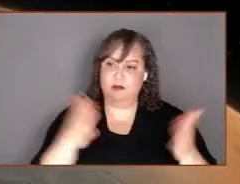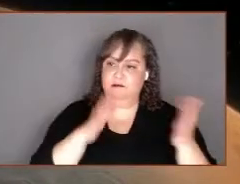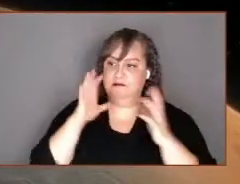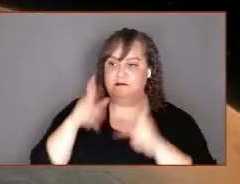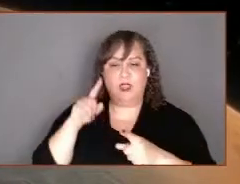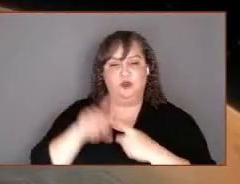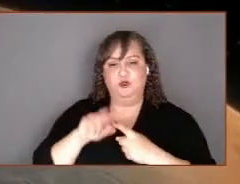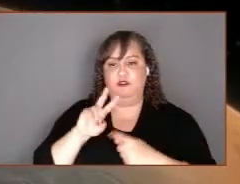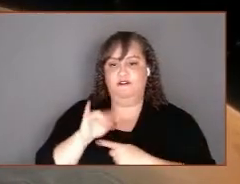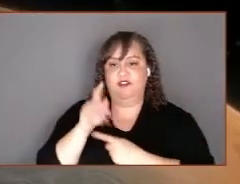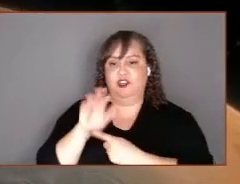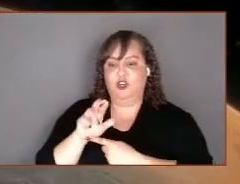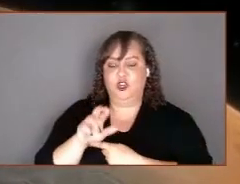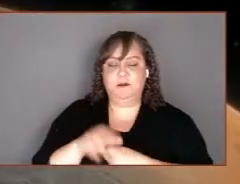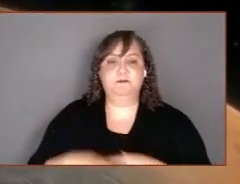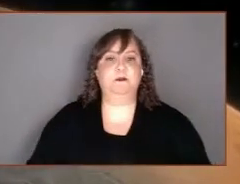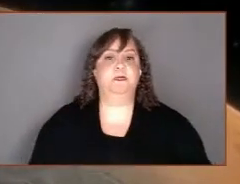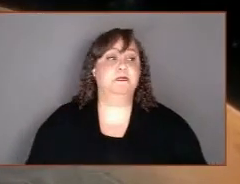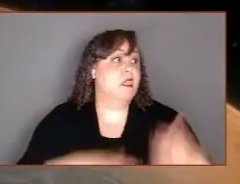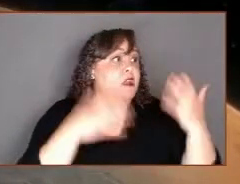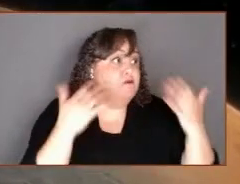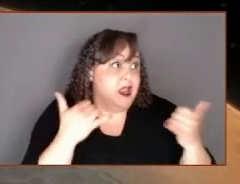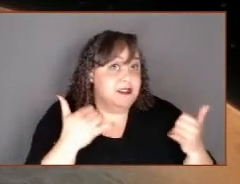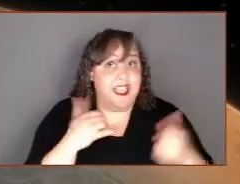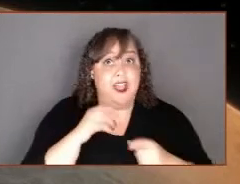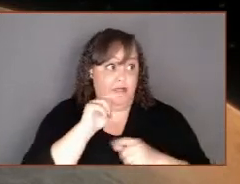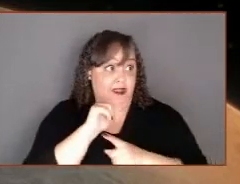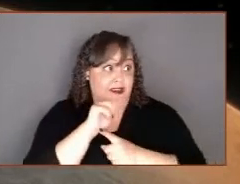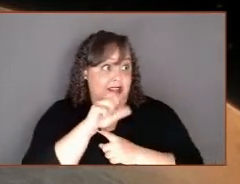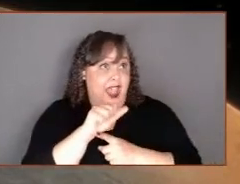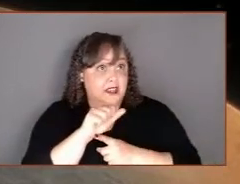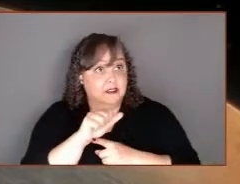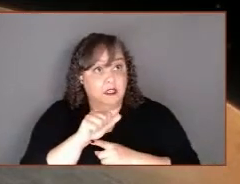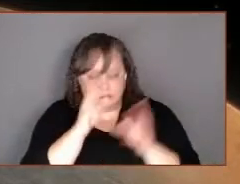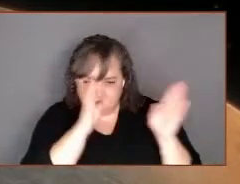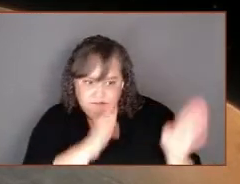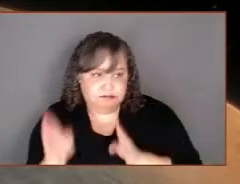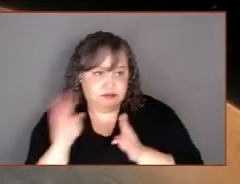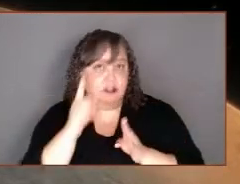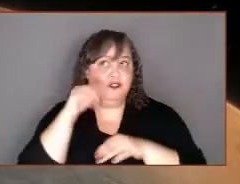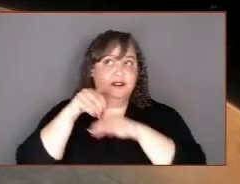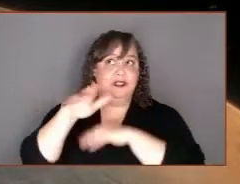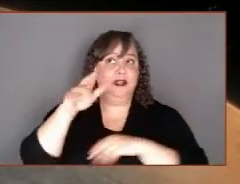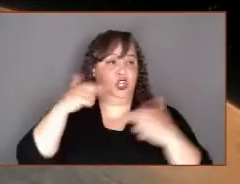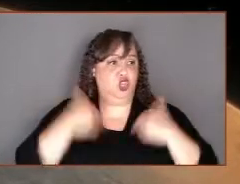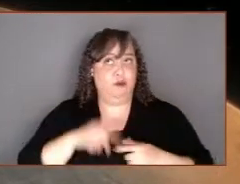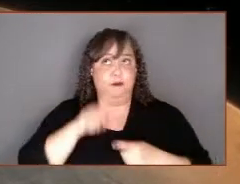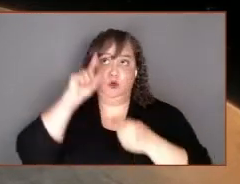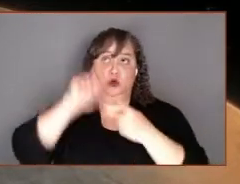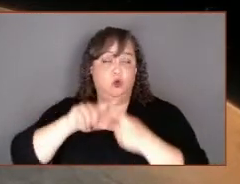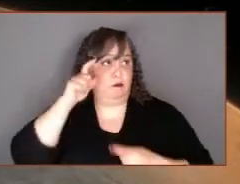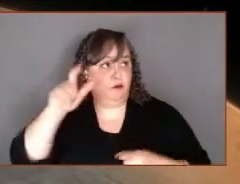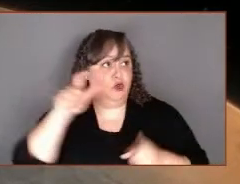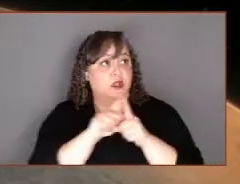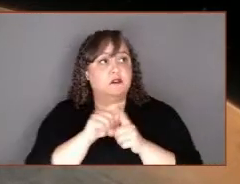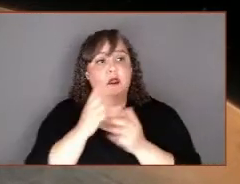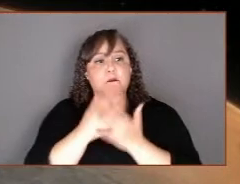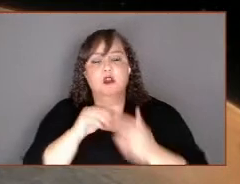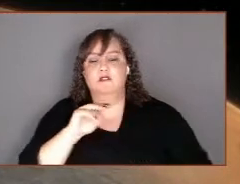speak, NASA is actively preparing to send humans to the moon as part of the Artemis program. So what is Artemis,